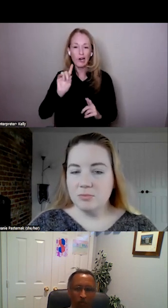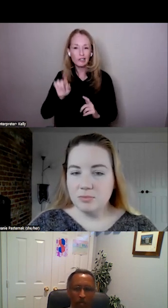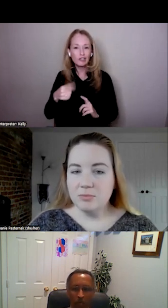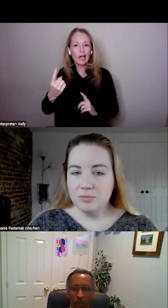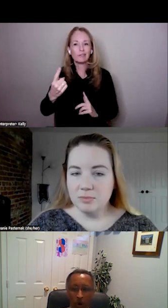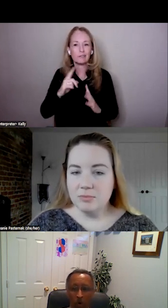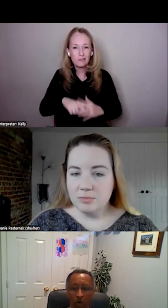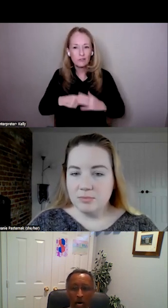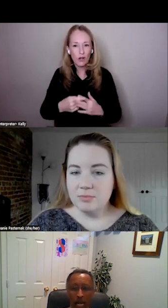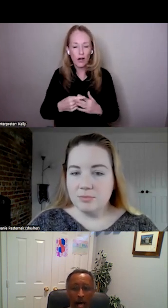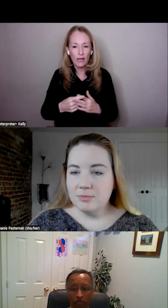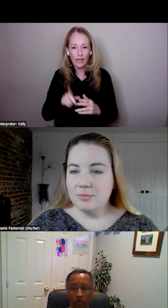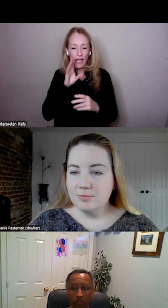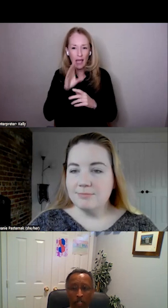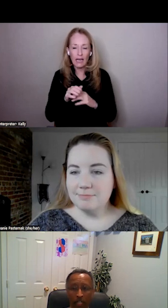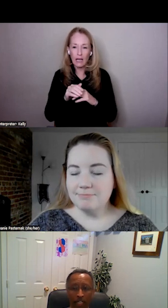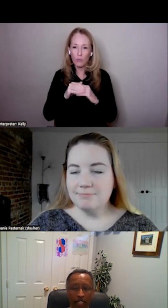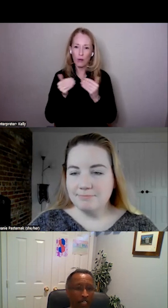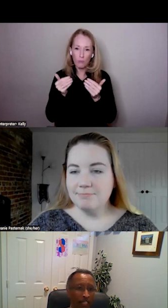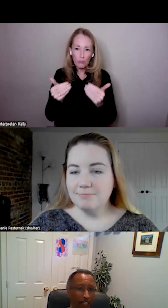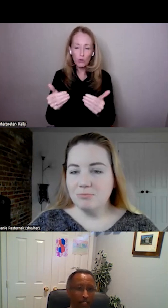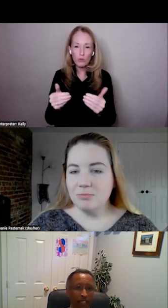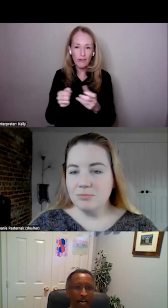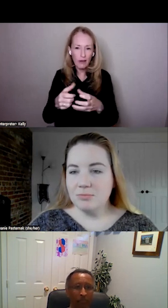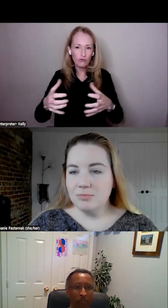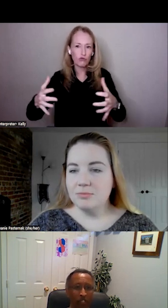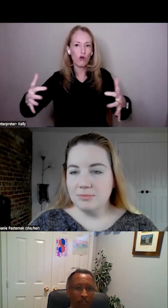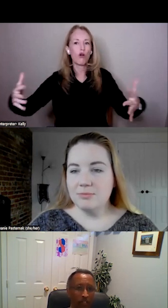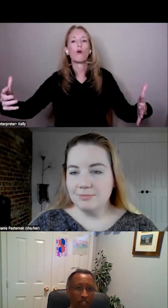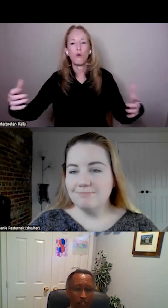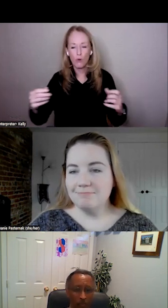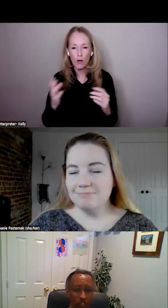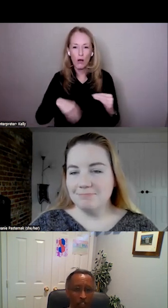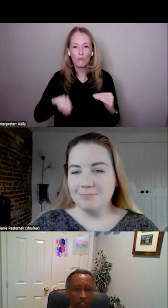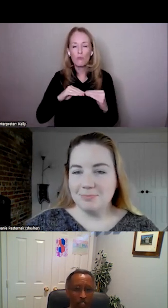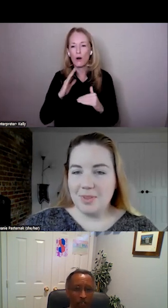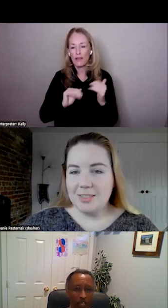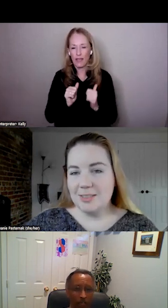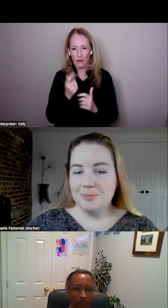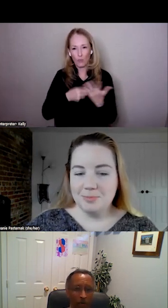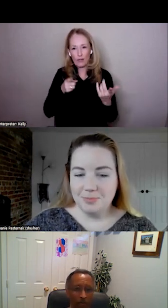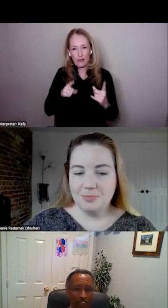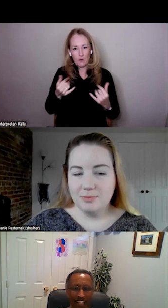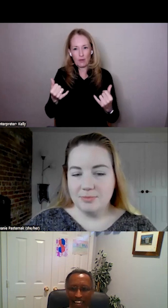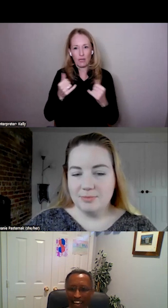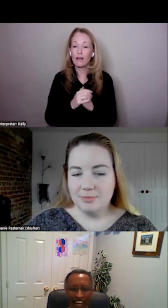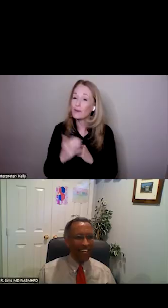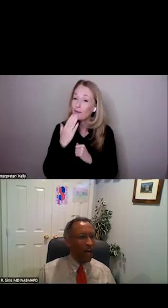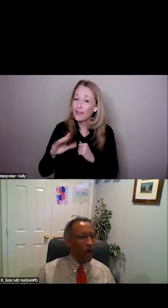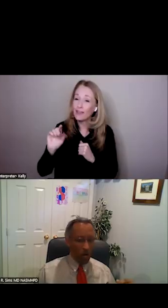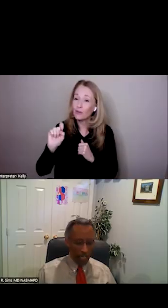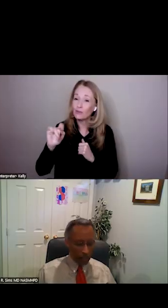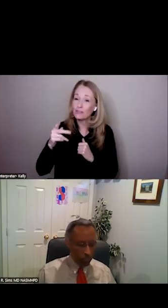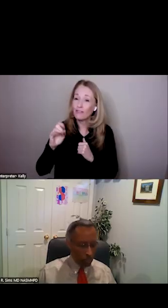that hopefully will grow a lot further than even it is at the time. So Stephanie, thank you so much for that info.